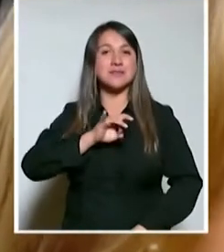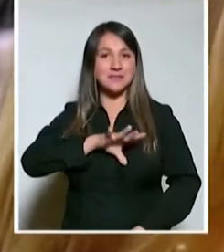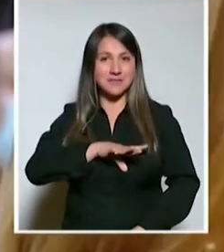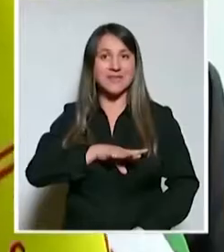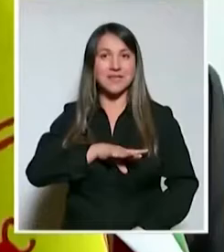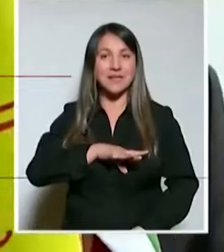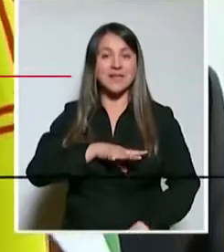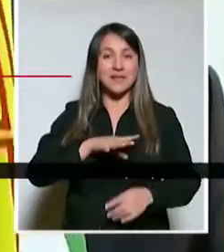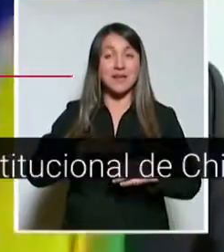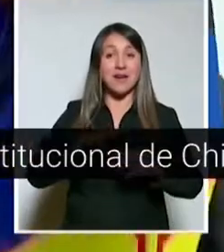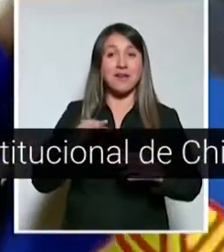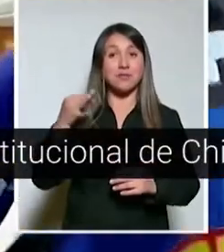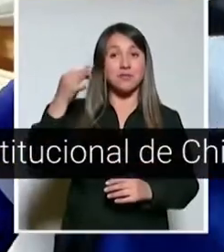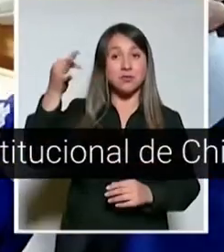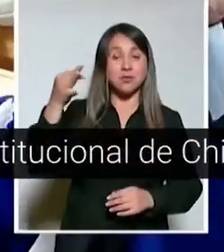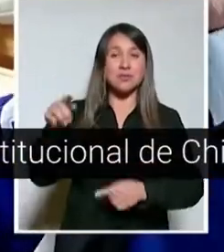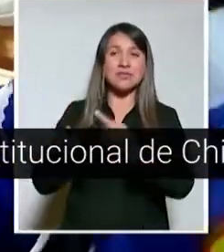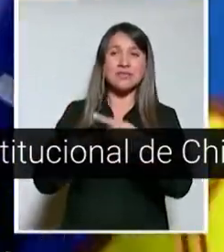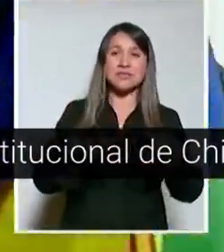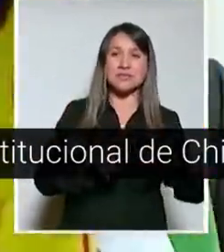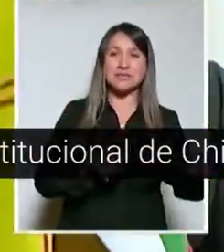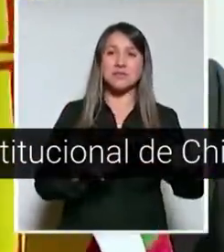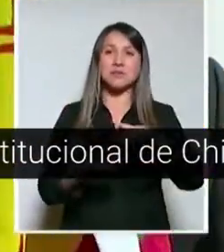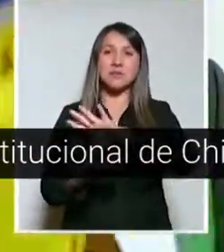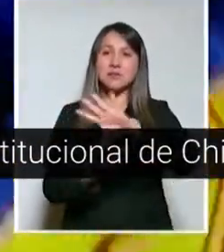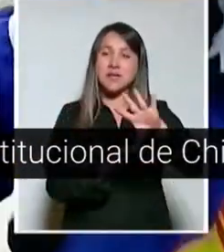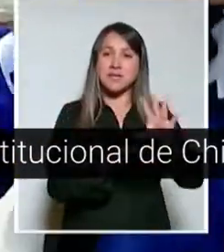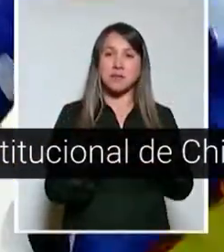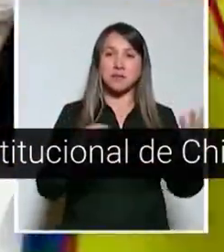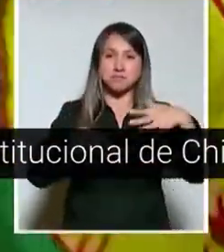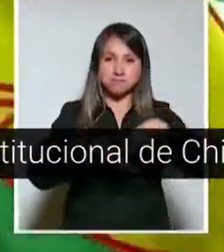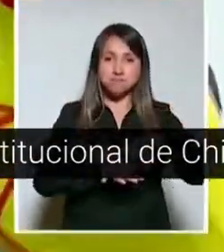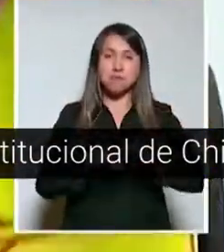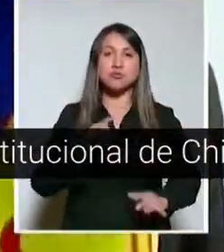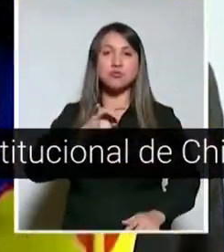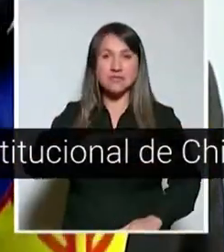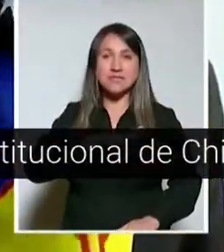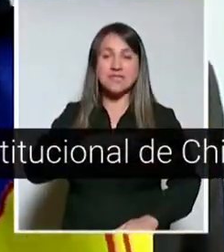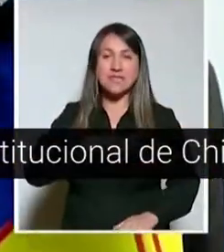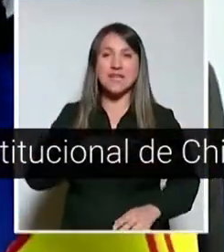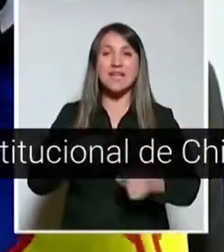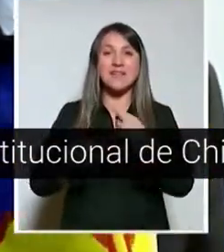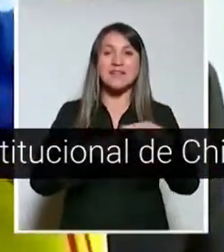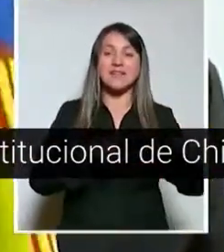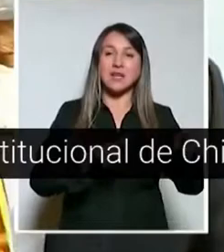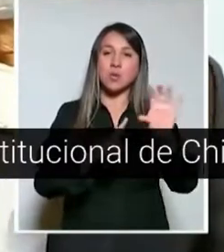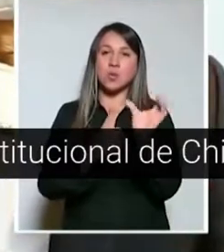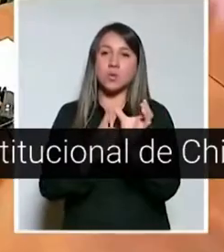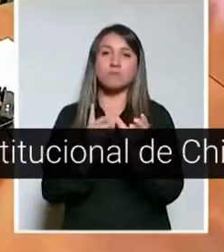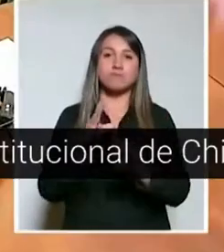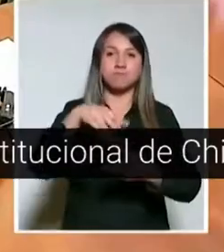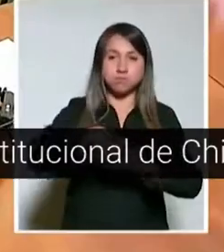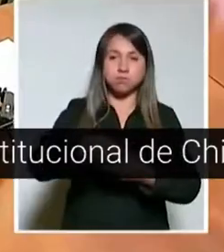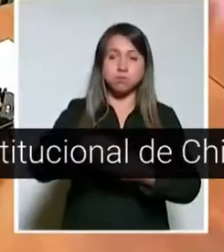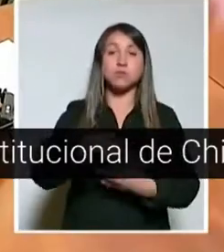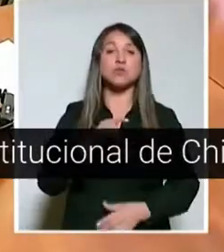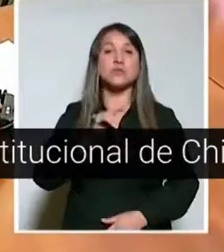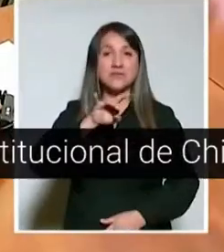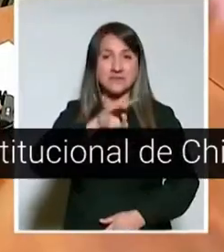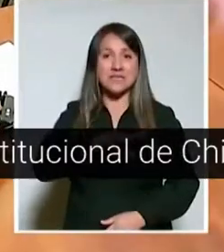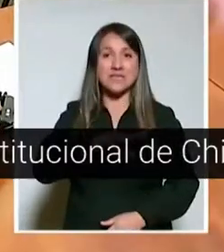un Chile plurinacional, en un Chile intercultural, en un